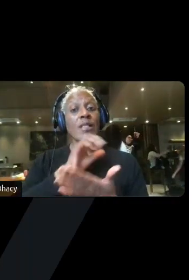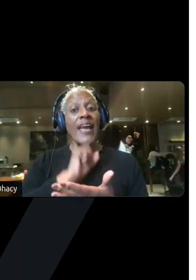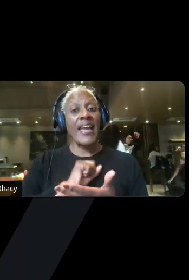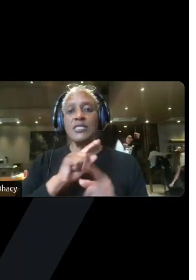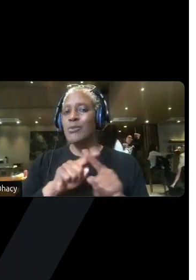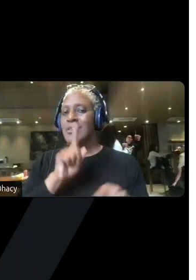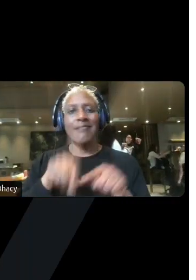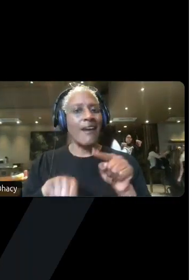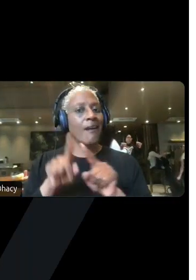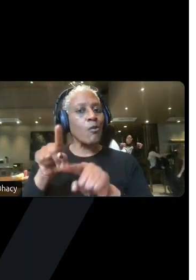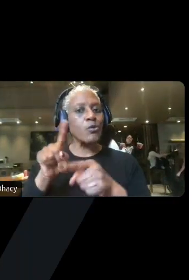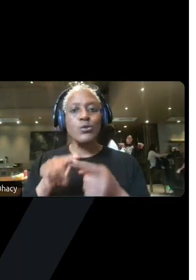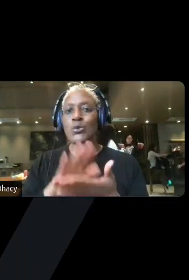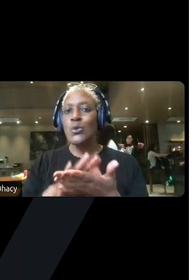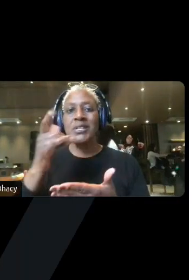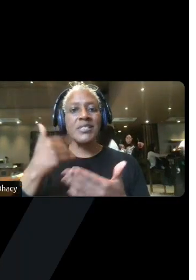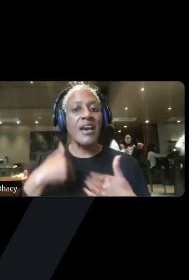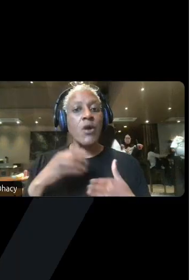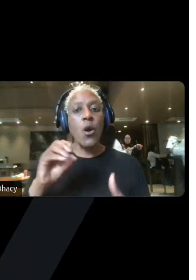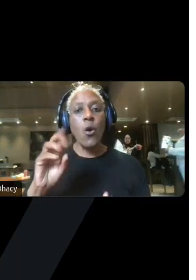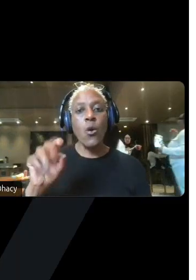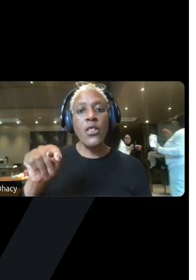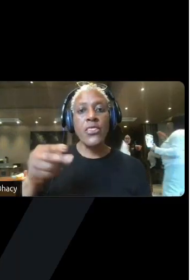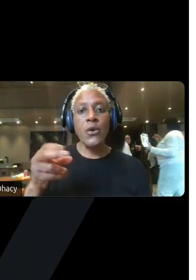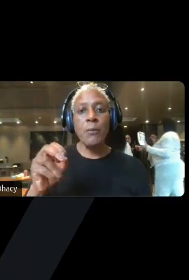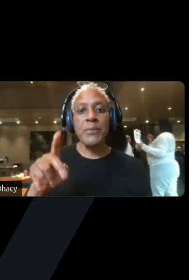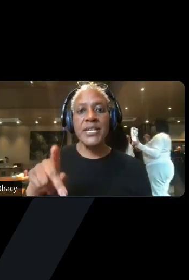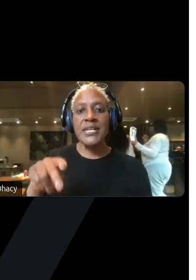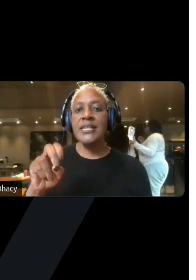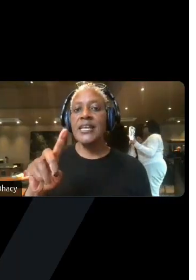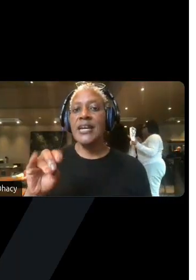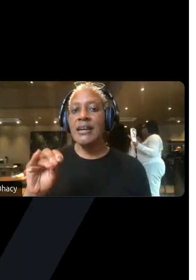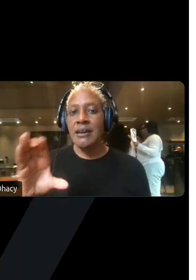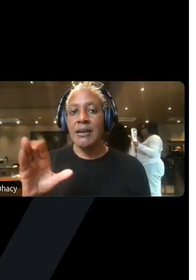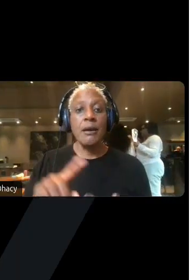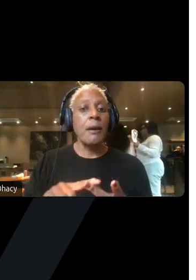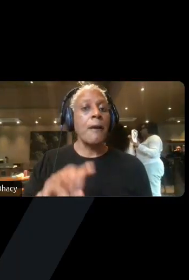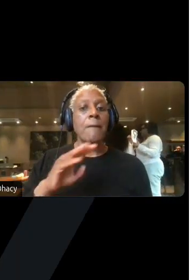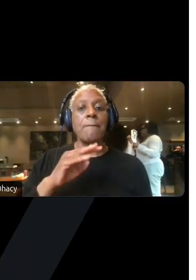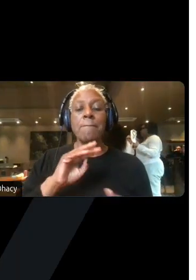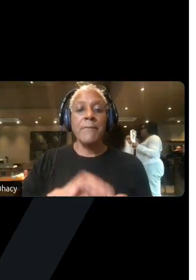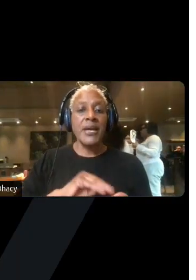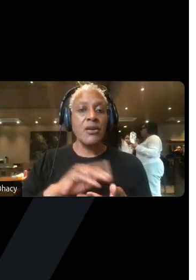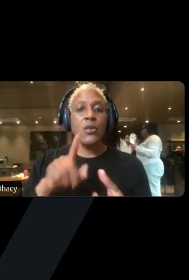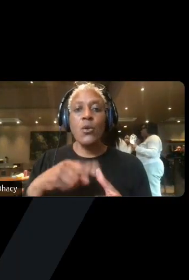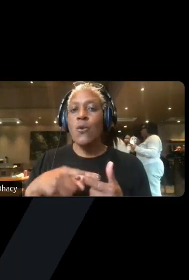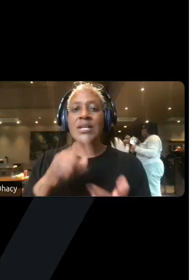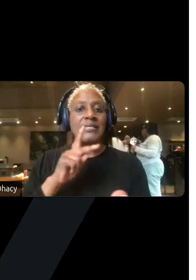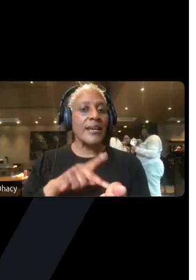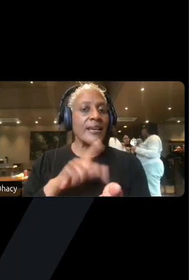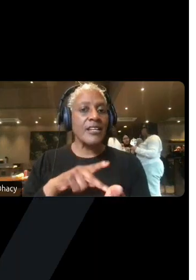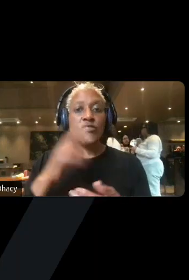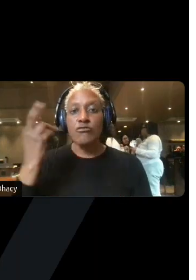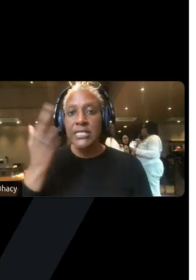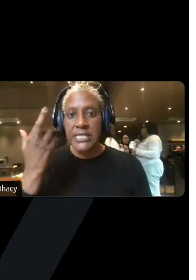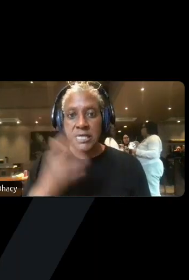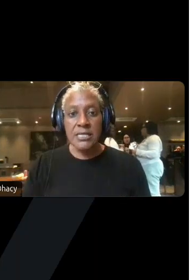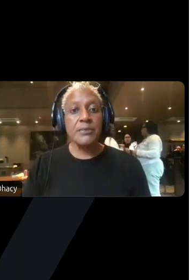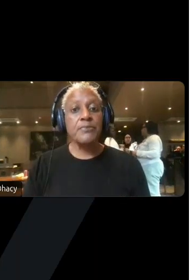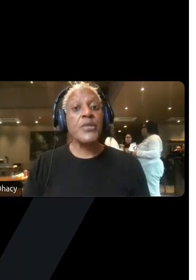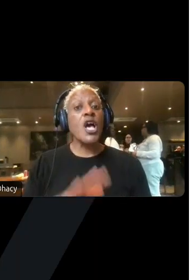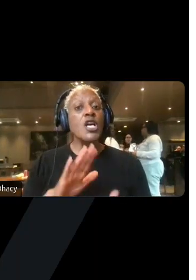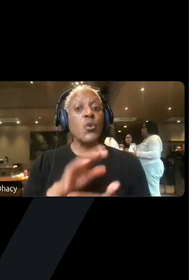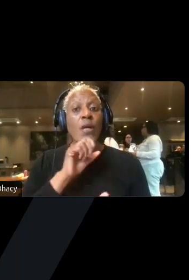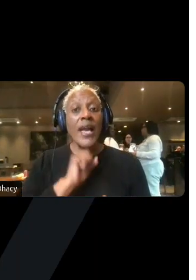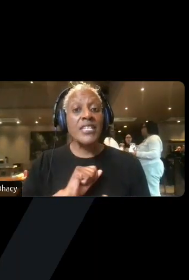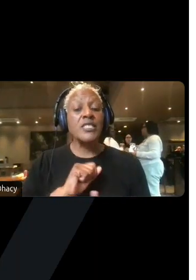to orthopedic, non-orthopedic, or medical or psychiatric reasons. School-aged public, private, and